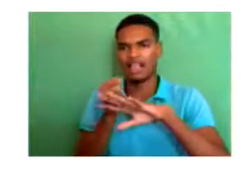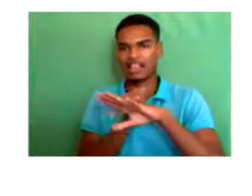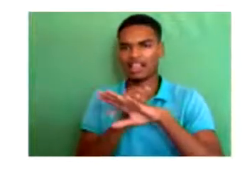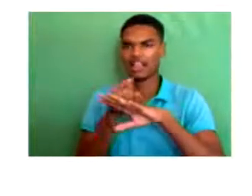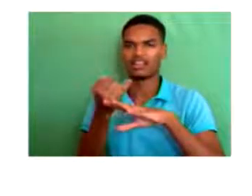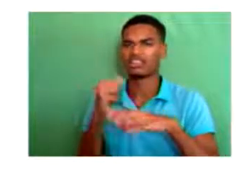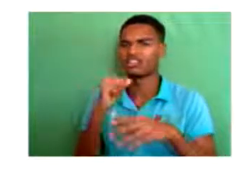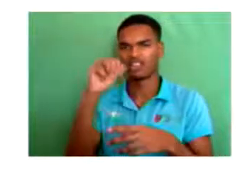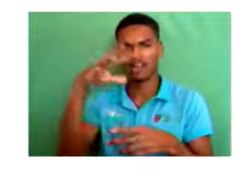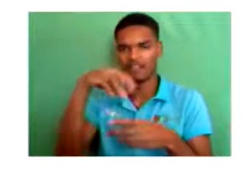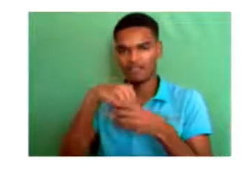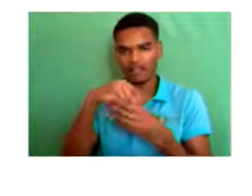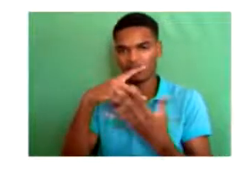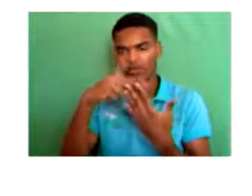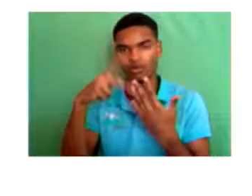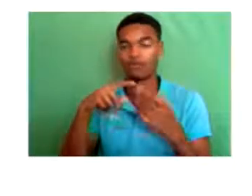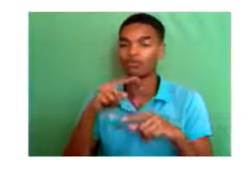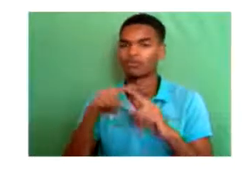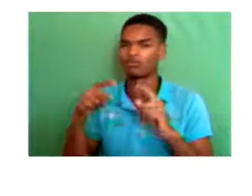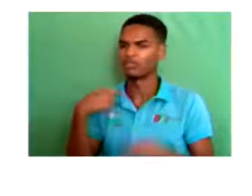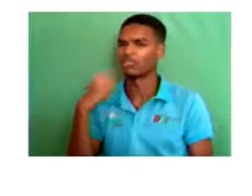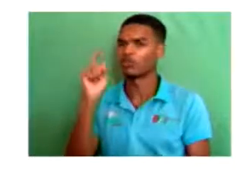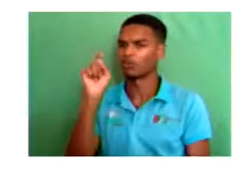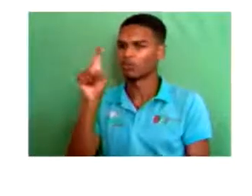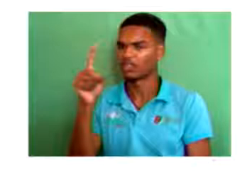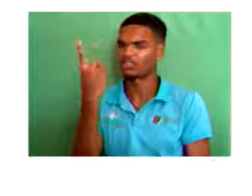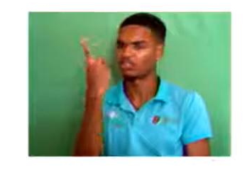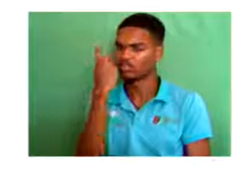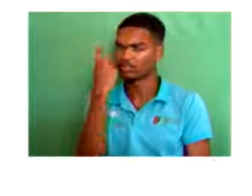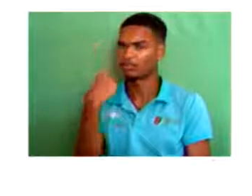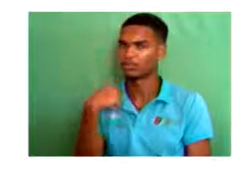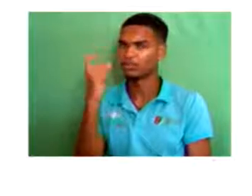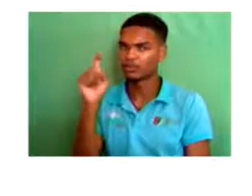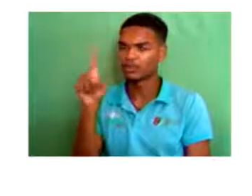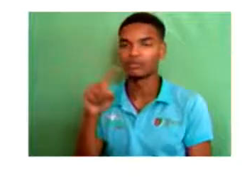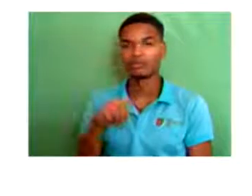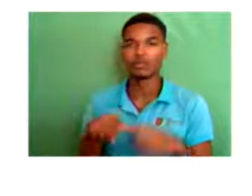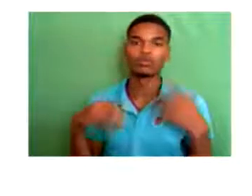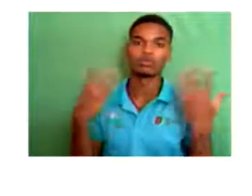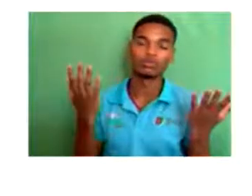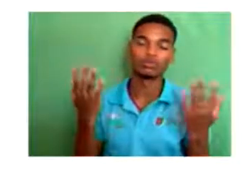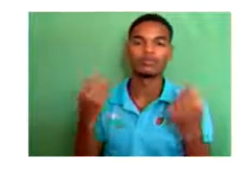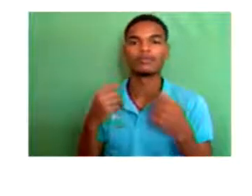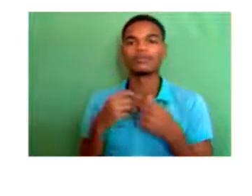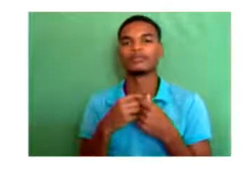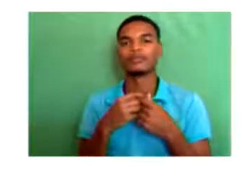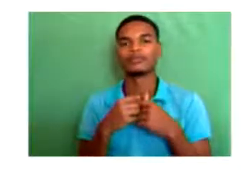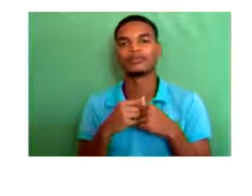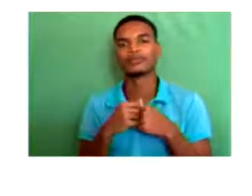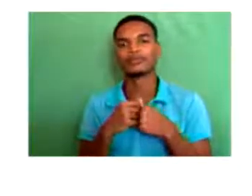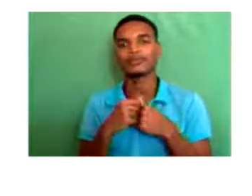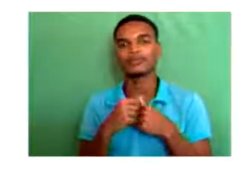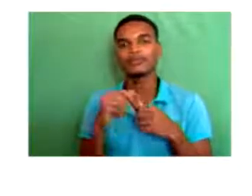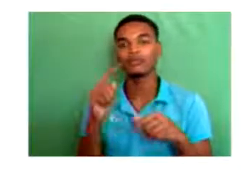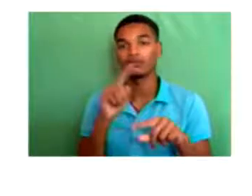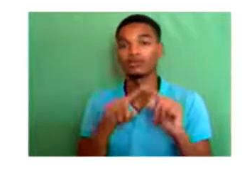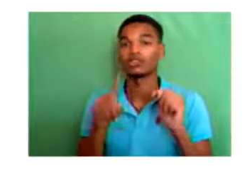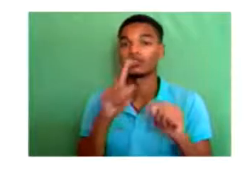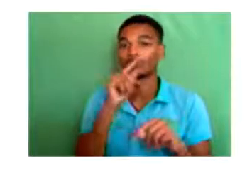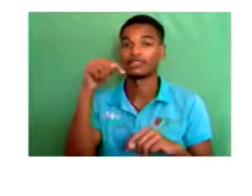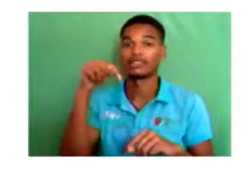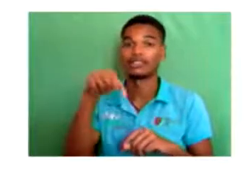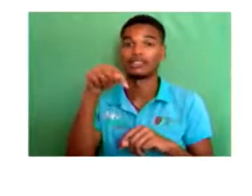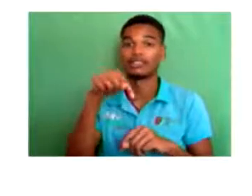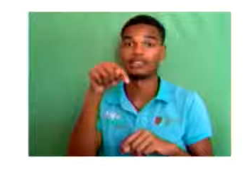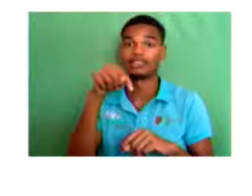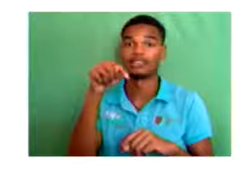question very early on. Key ones left out, as you might well reflect on here, but these allow the deploy. They